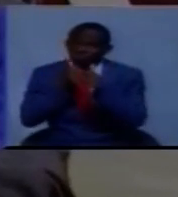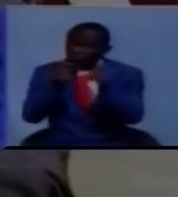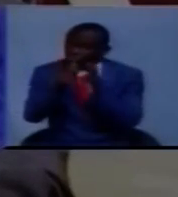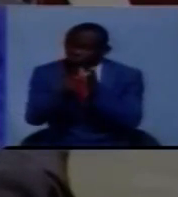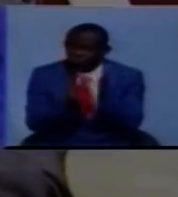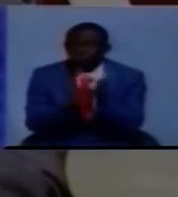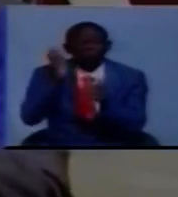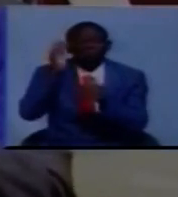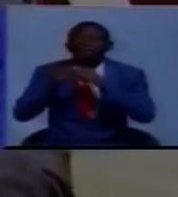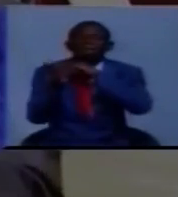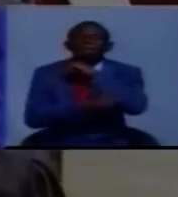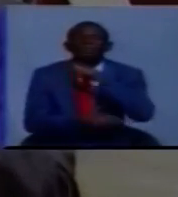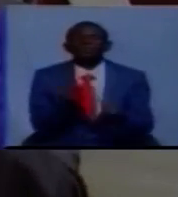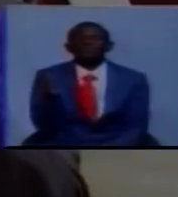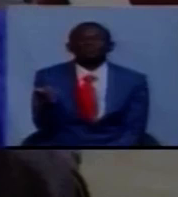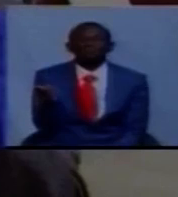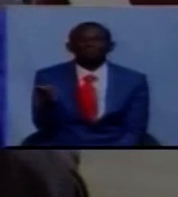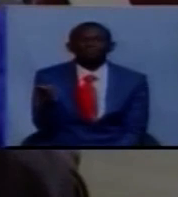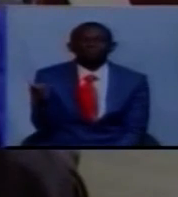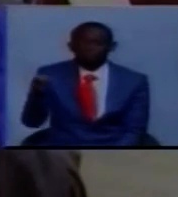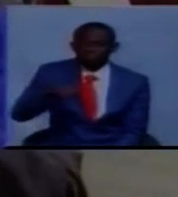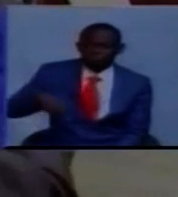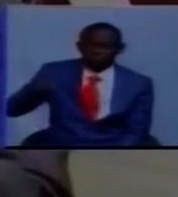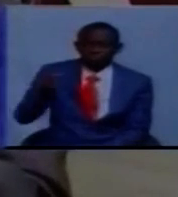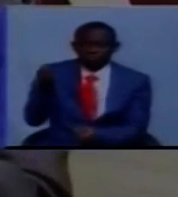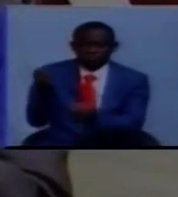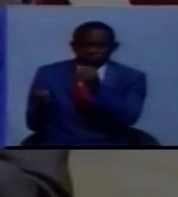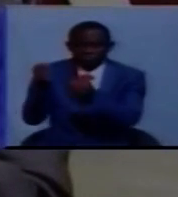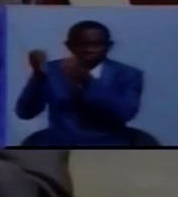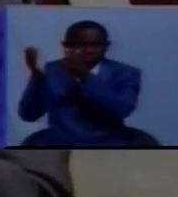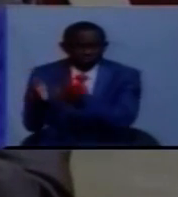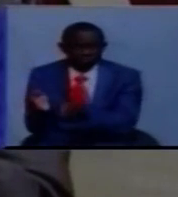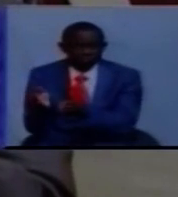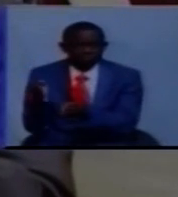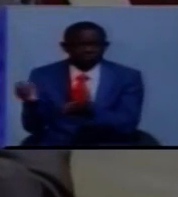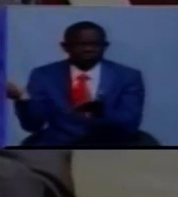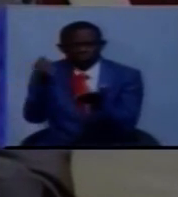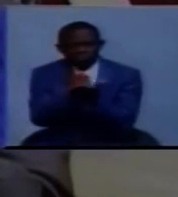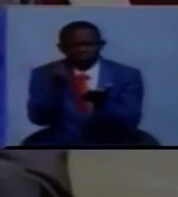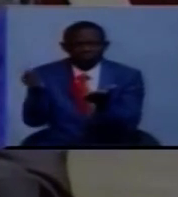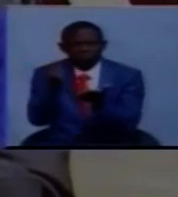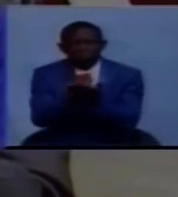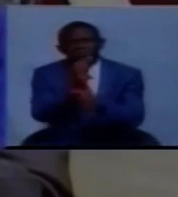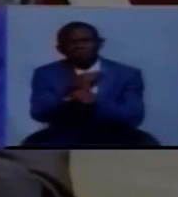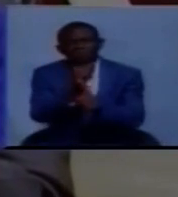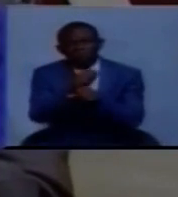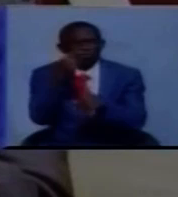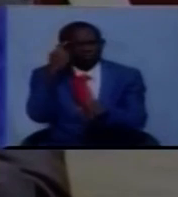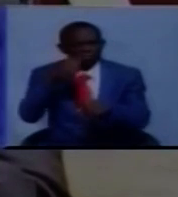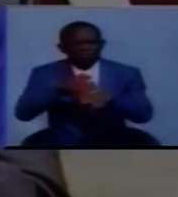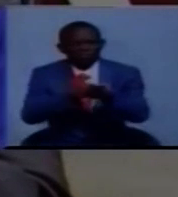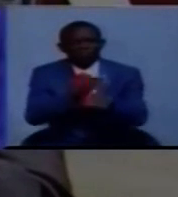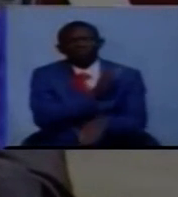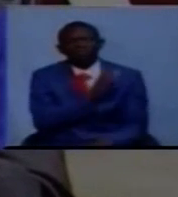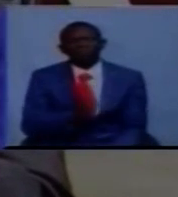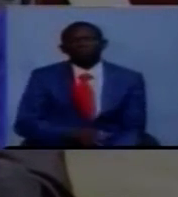transporters, these are drivers who are employed by the transporters. So if they go on strike, it is up to the transporter to discipline